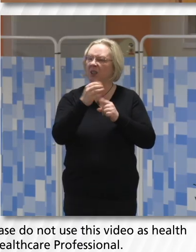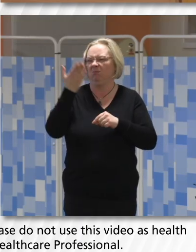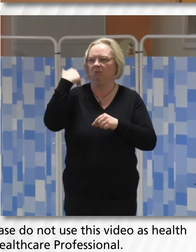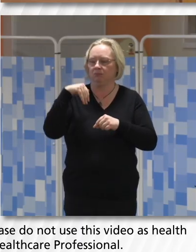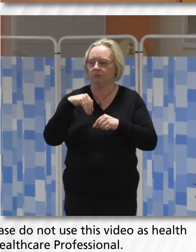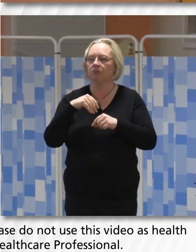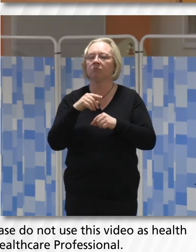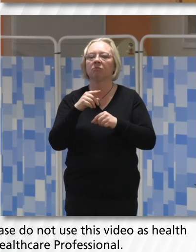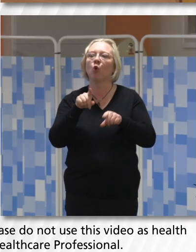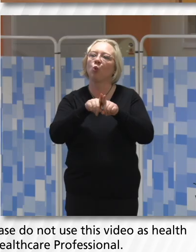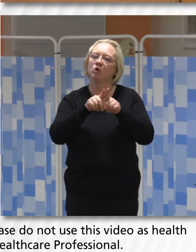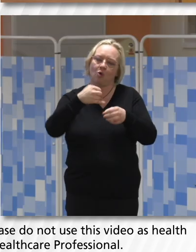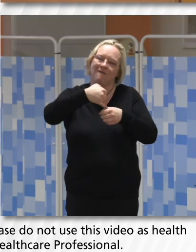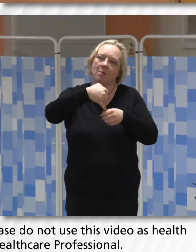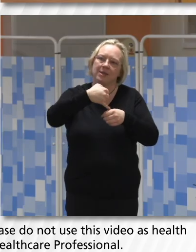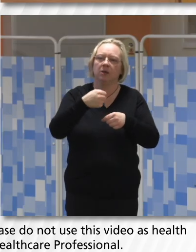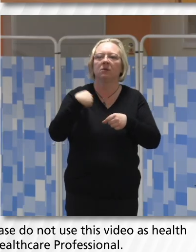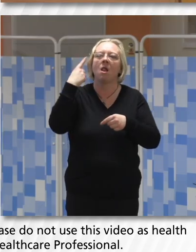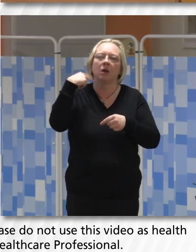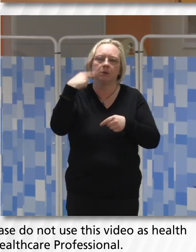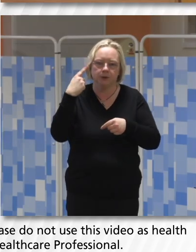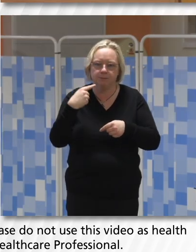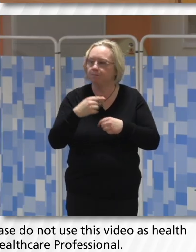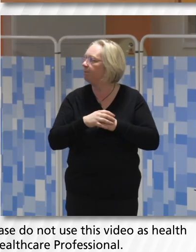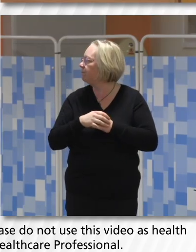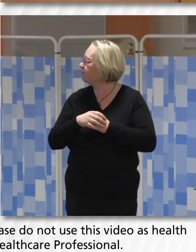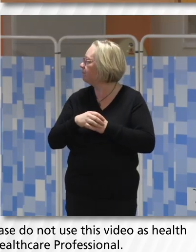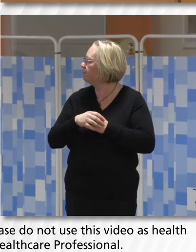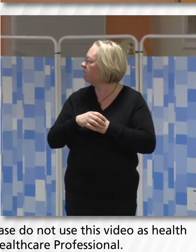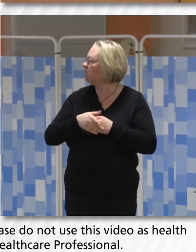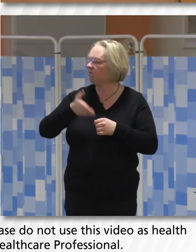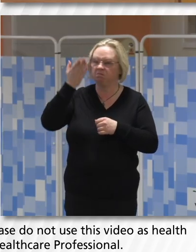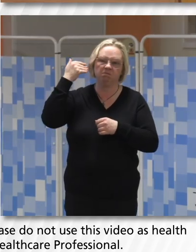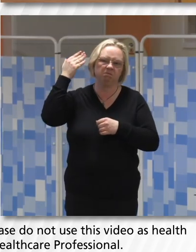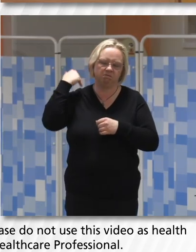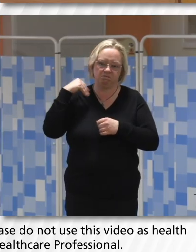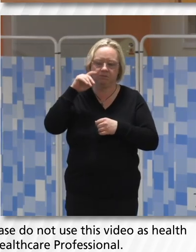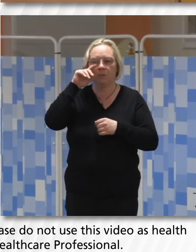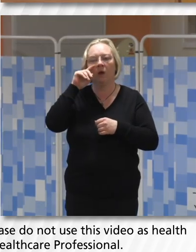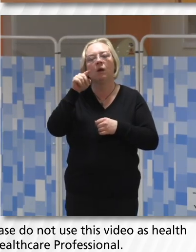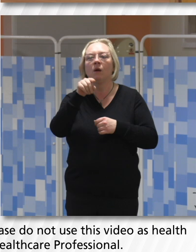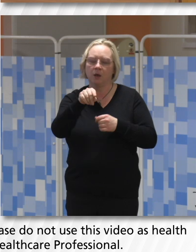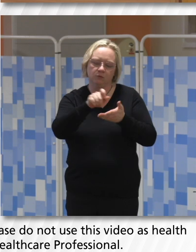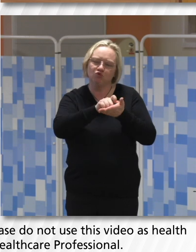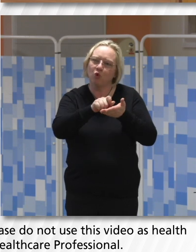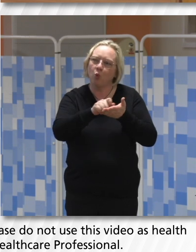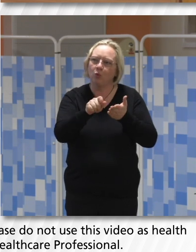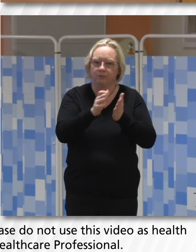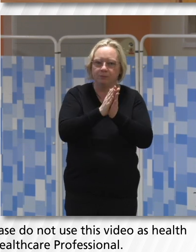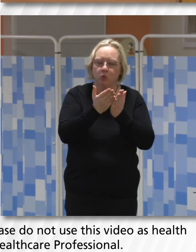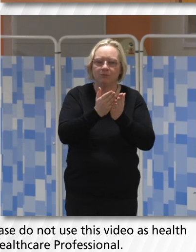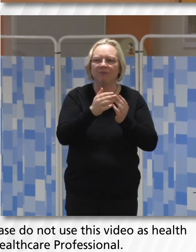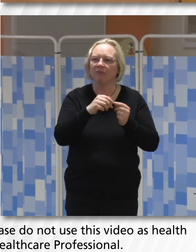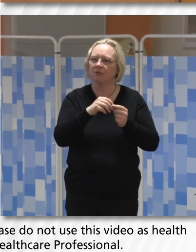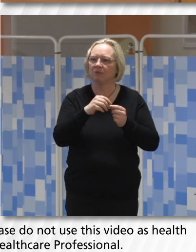and an apothecary in London. And he wrote the Shaking Palsy in